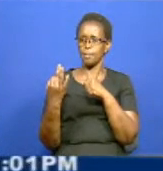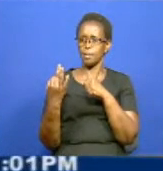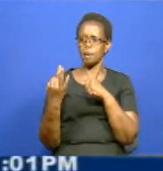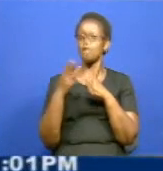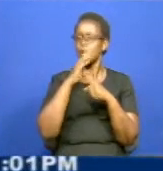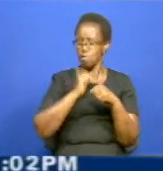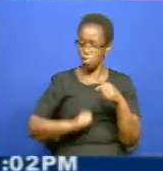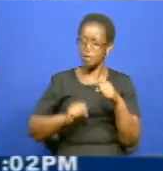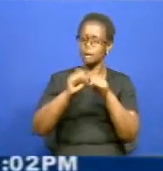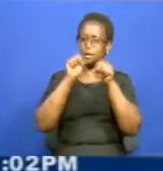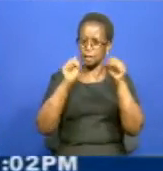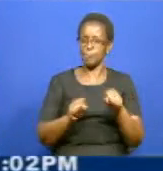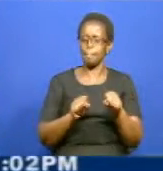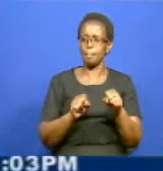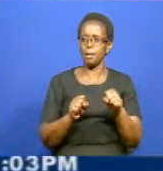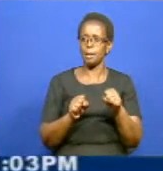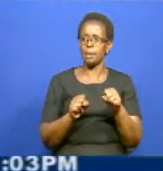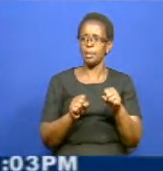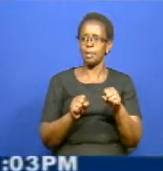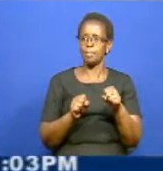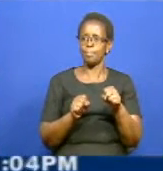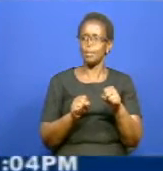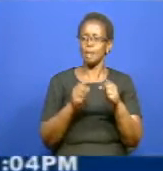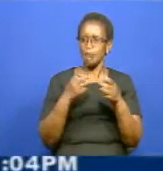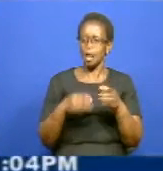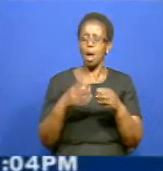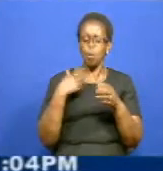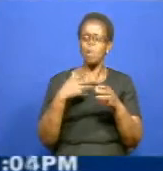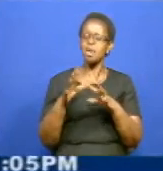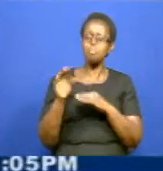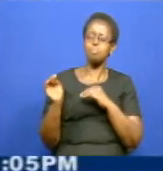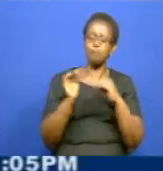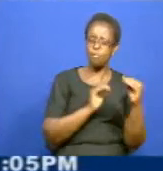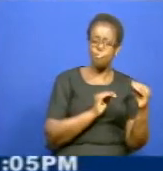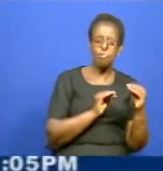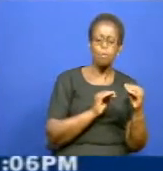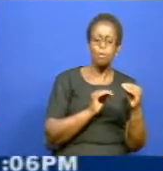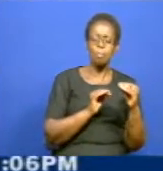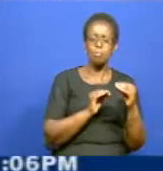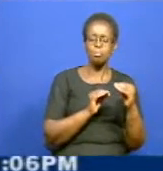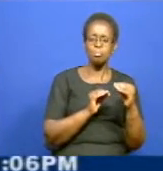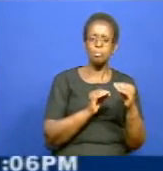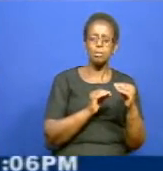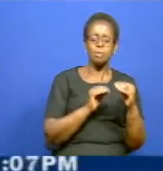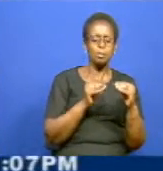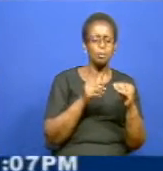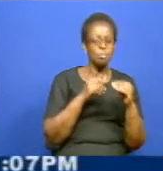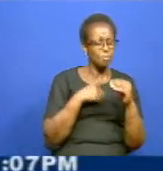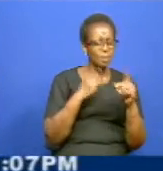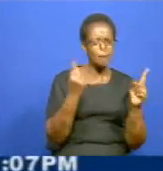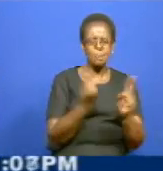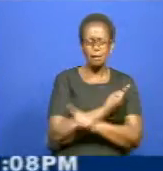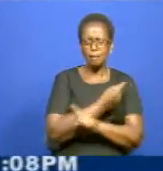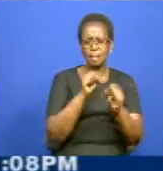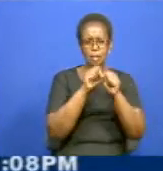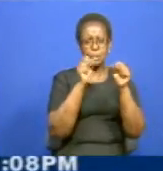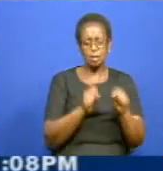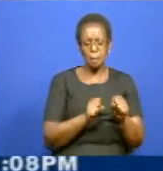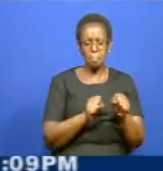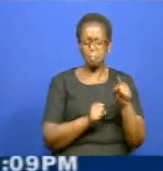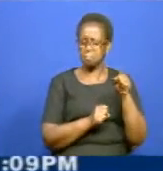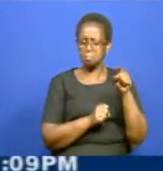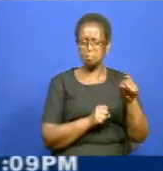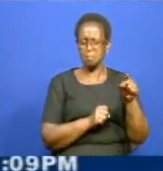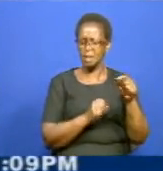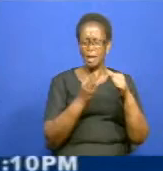system. Instead, we have moved to a system that is neither 844 nor compatible with